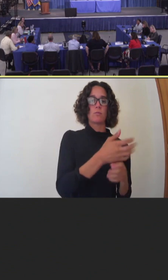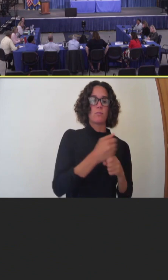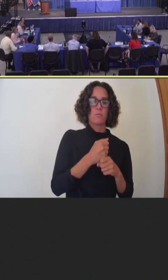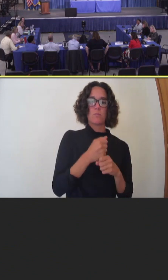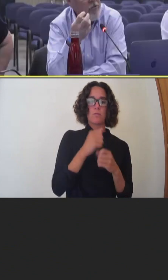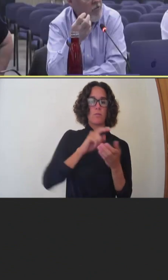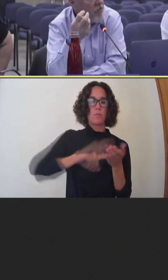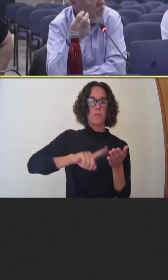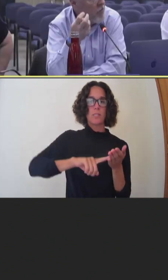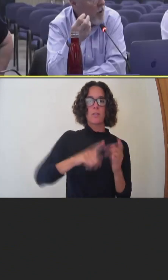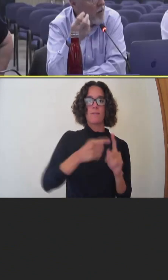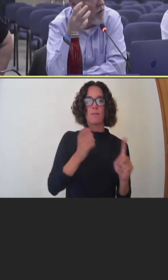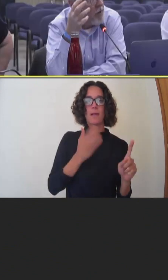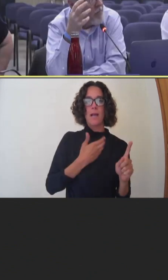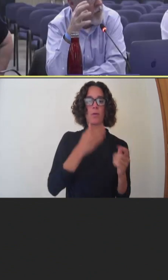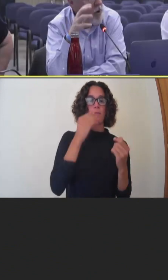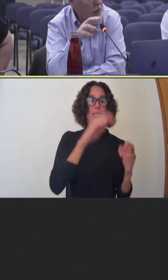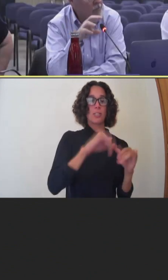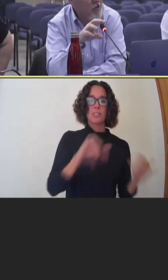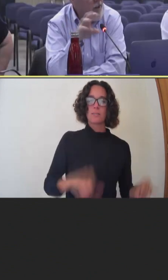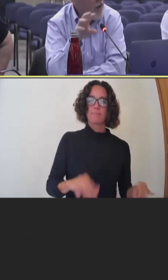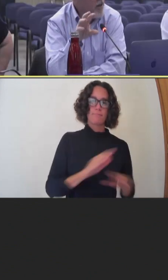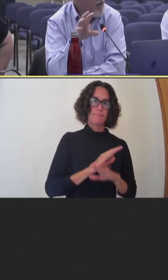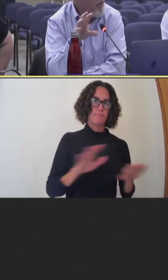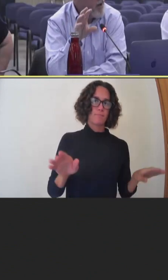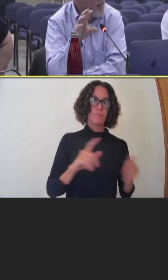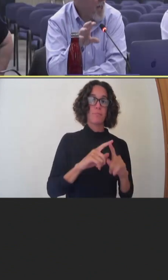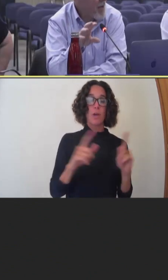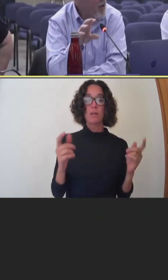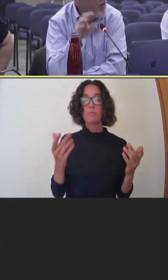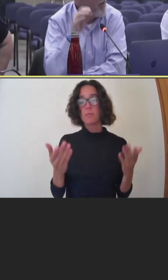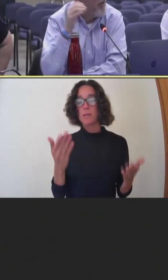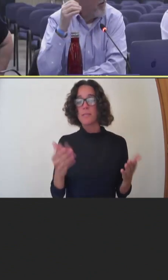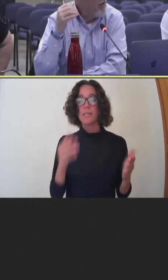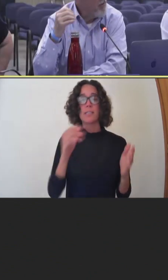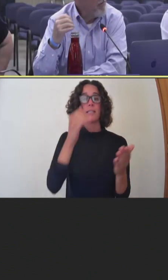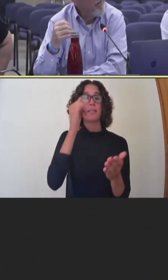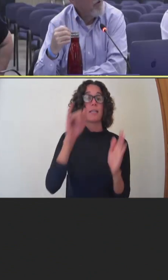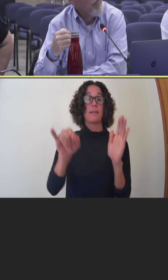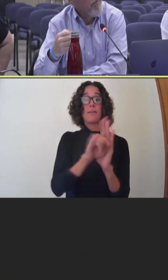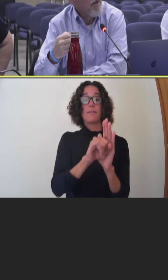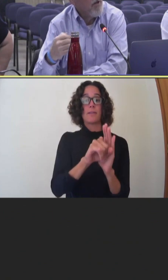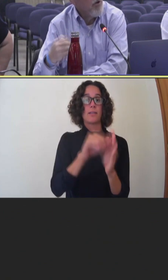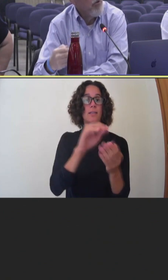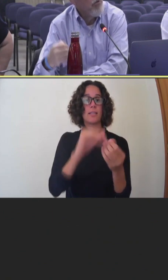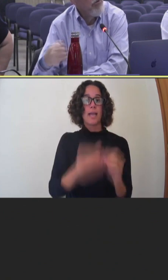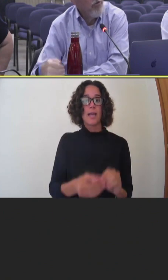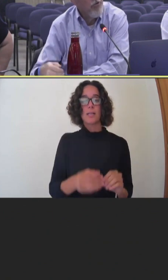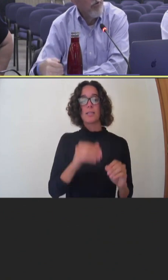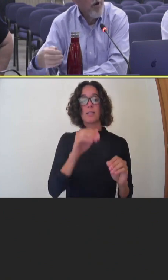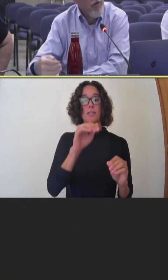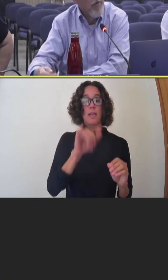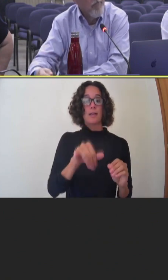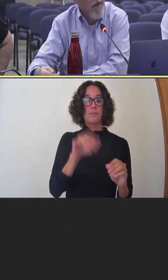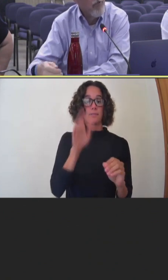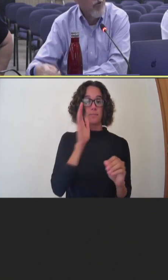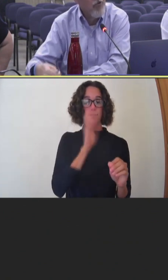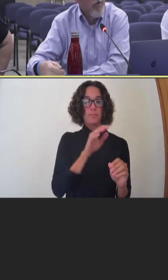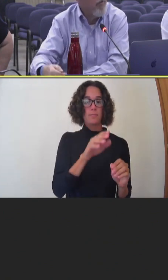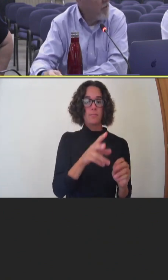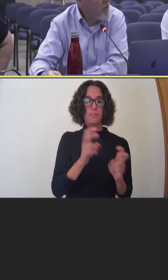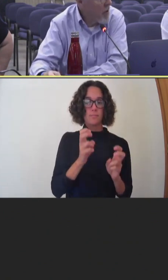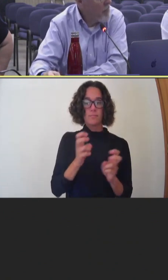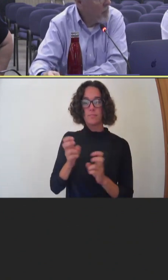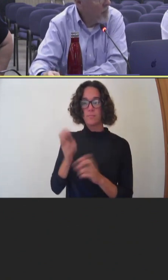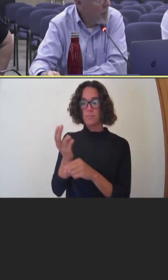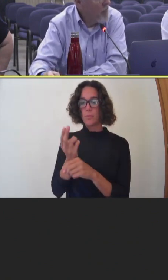immunization information systems, but perhaps de-identified data, being used to help measure some of